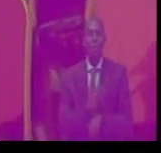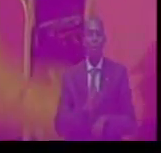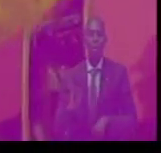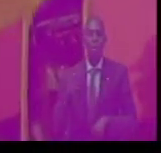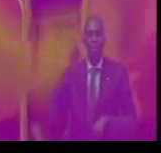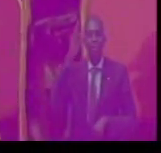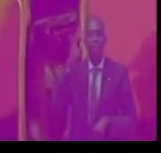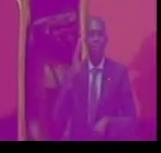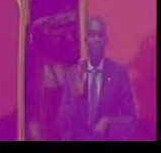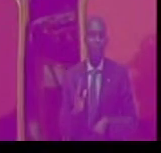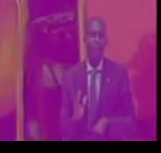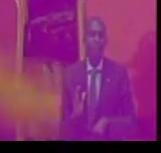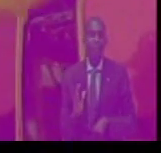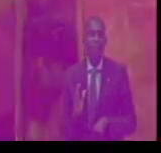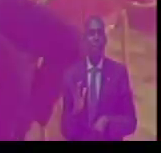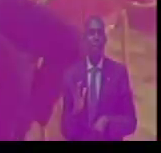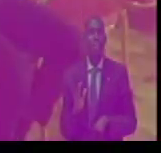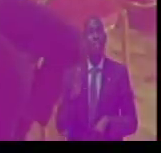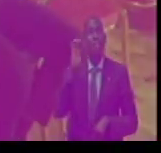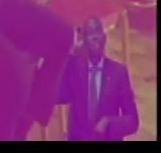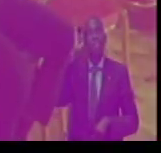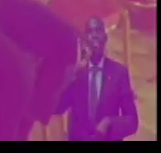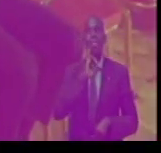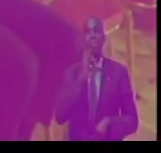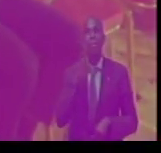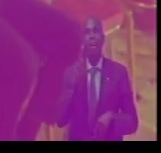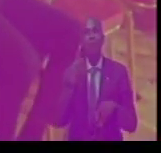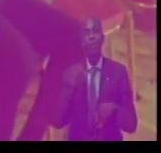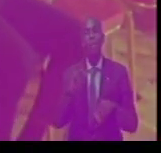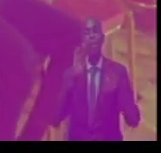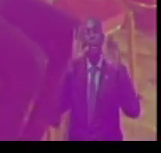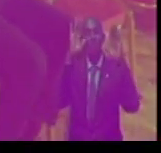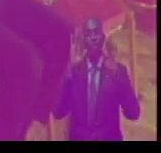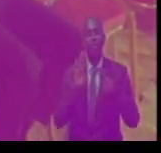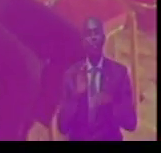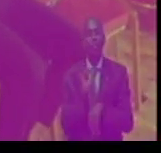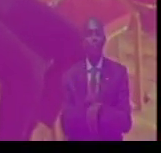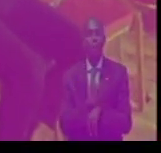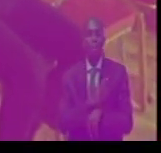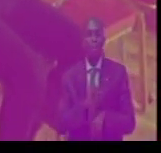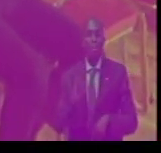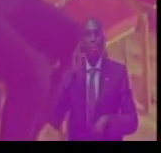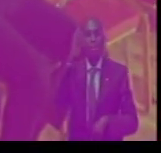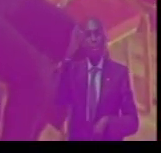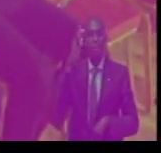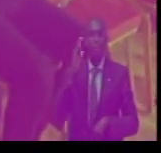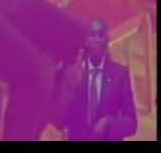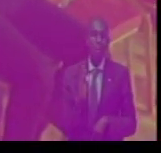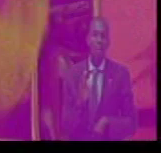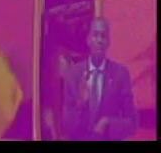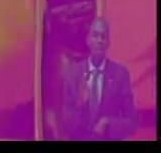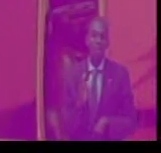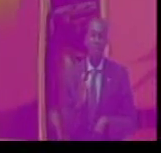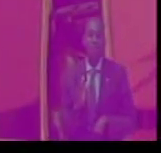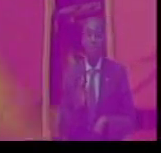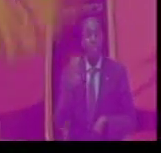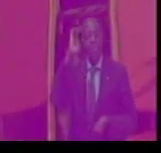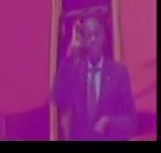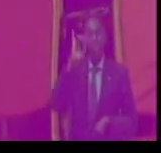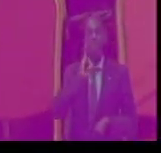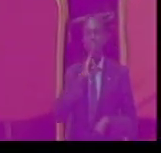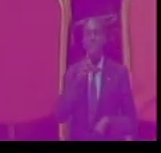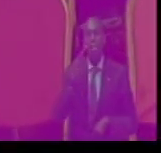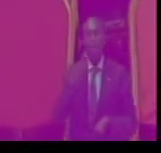One more time. He's a miracle working God. Glorify Him, praise His name.